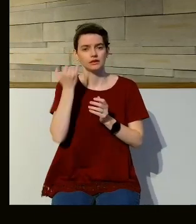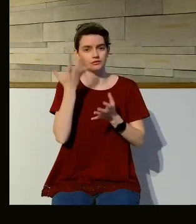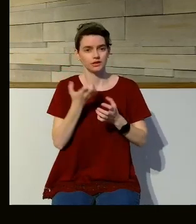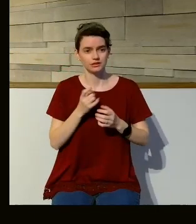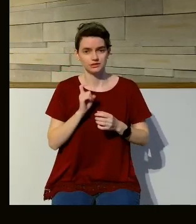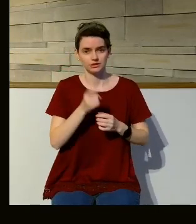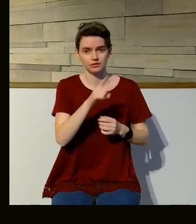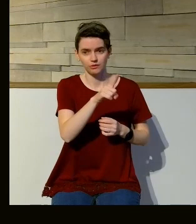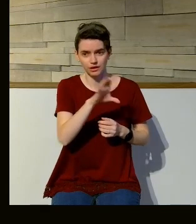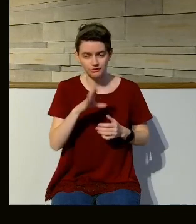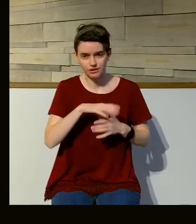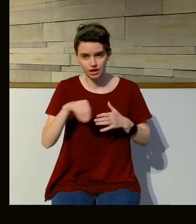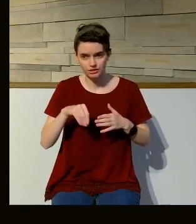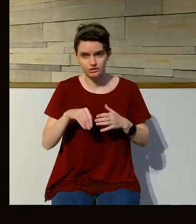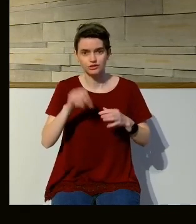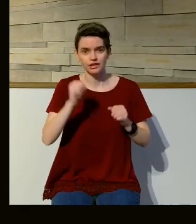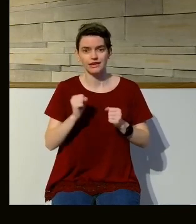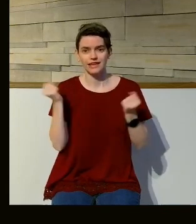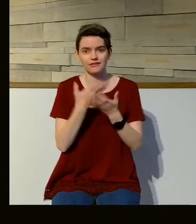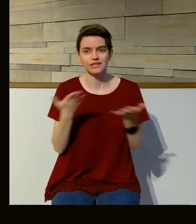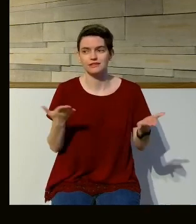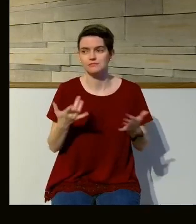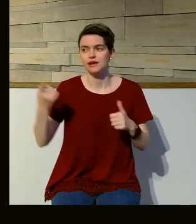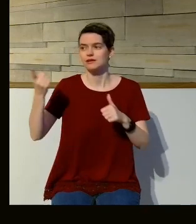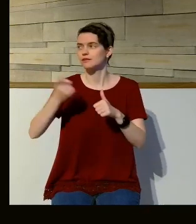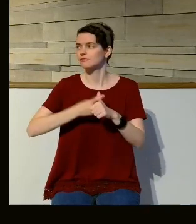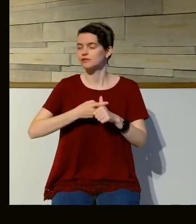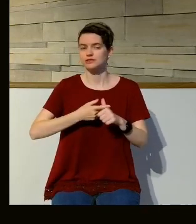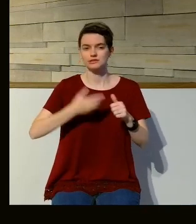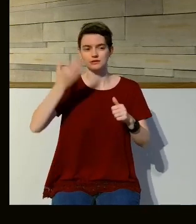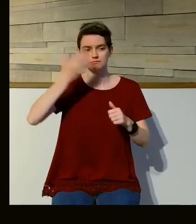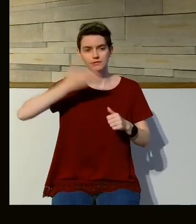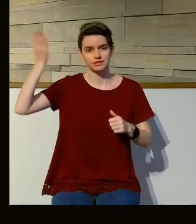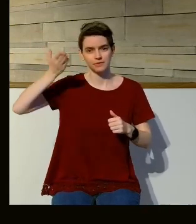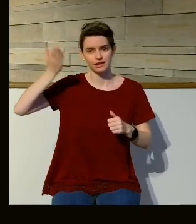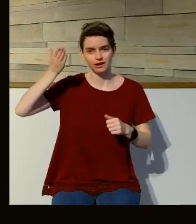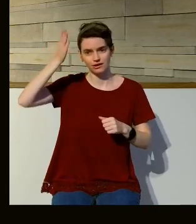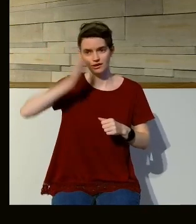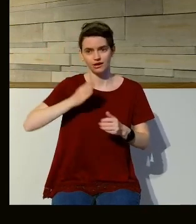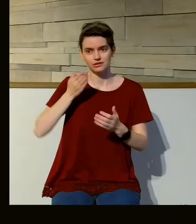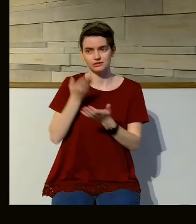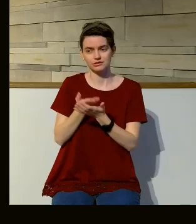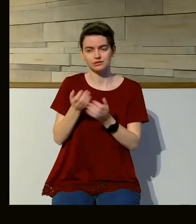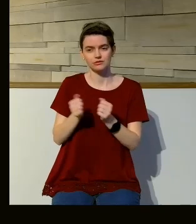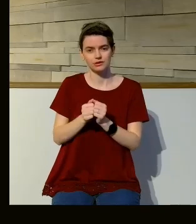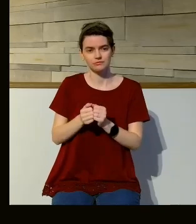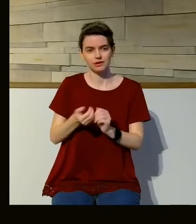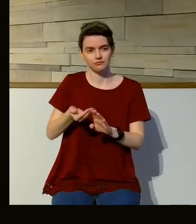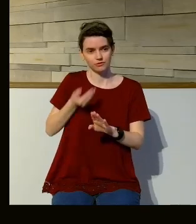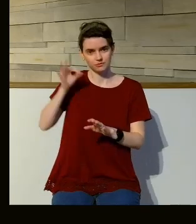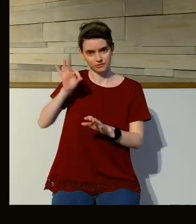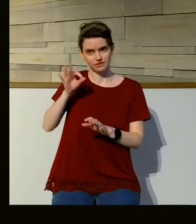of $100, you can take everything. And my very first public debate on God's existence was actually with my former professor I just